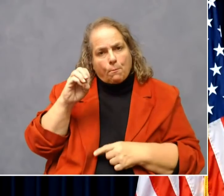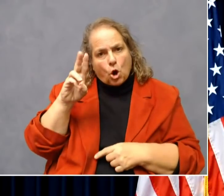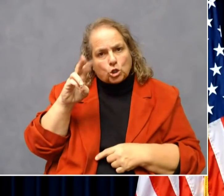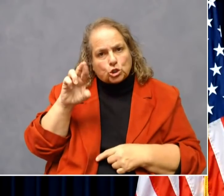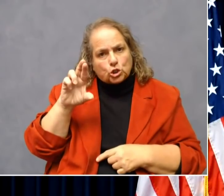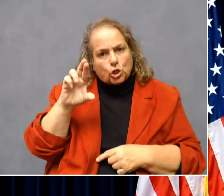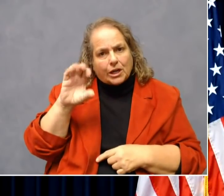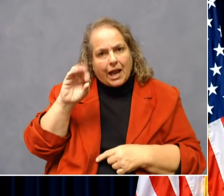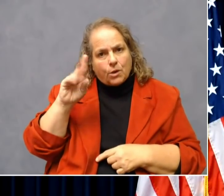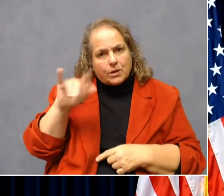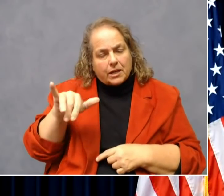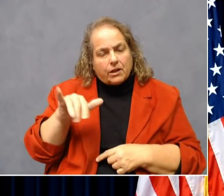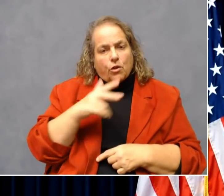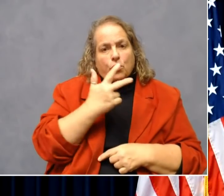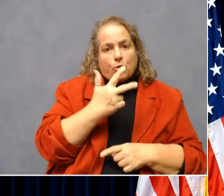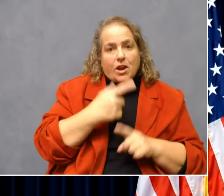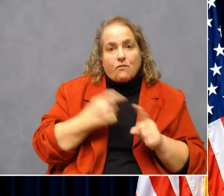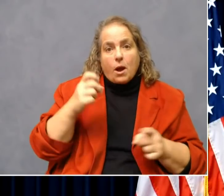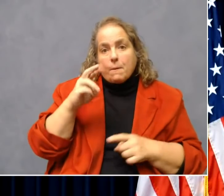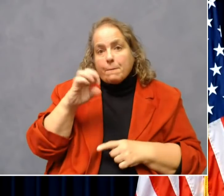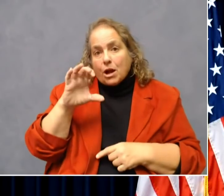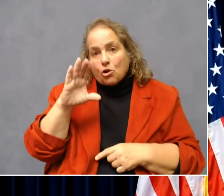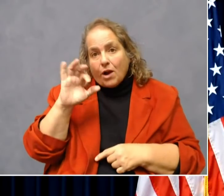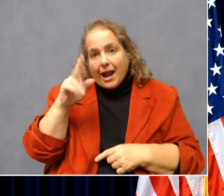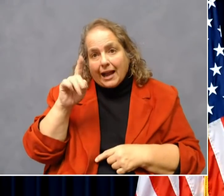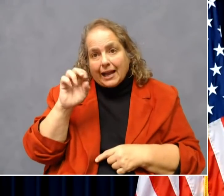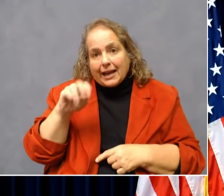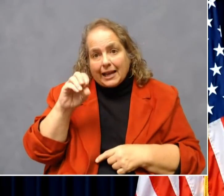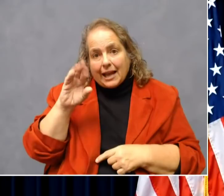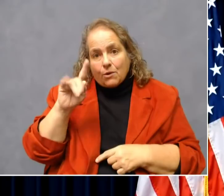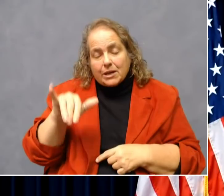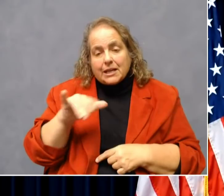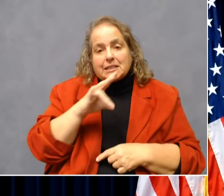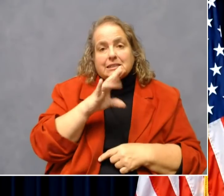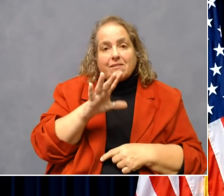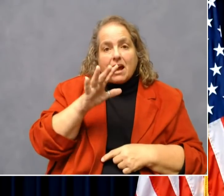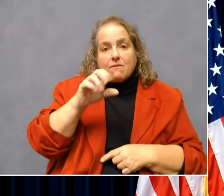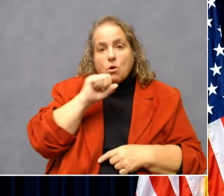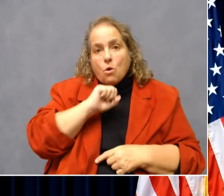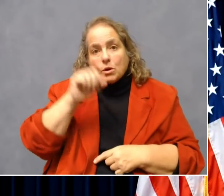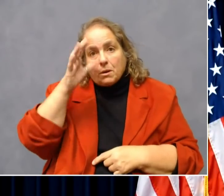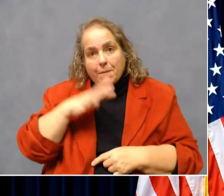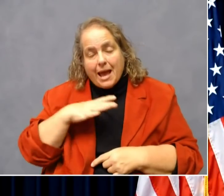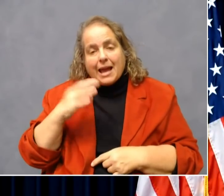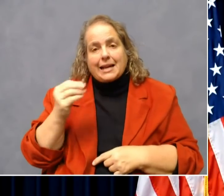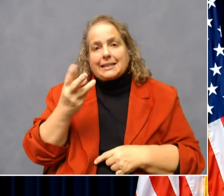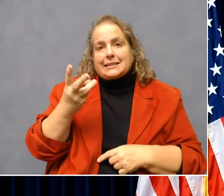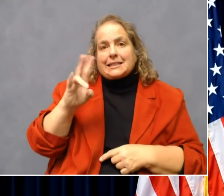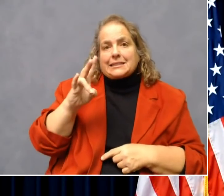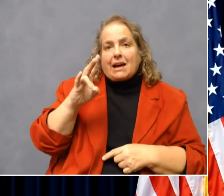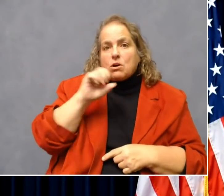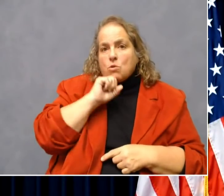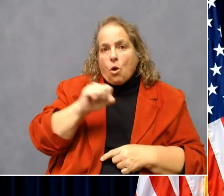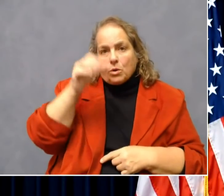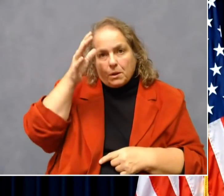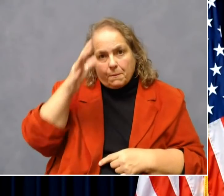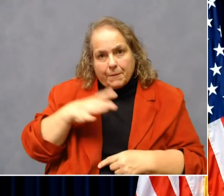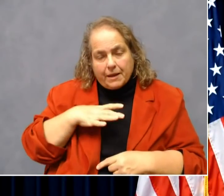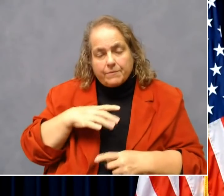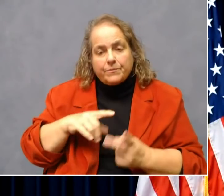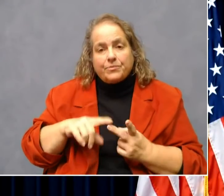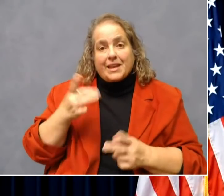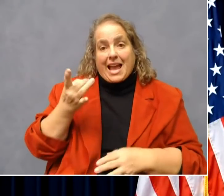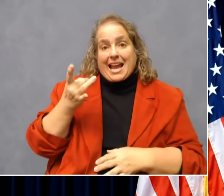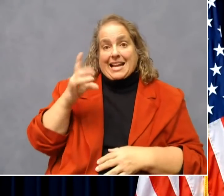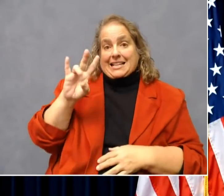County, a 75-year-old woman, a 75-year-old man, and a 67-year-old man, and an 87-year-old woman in